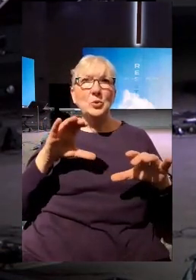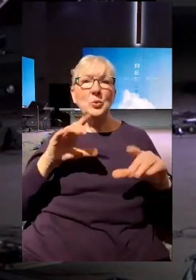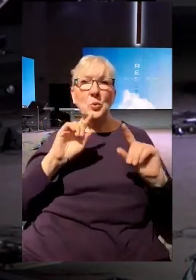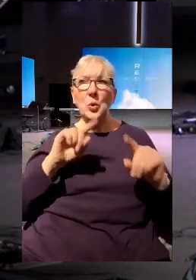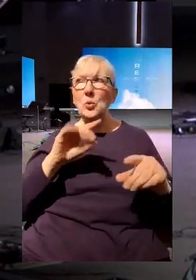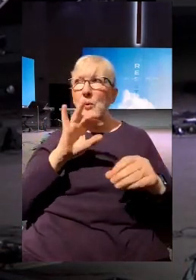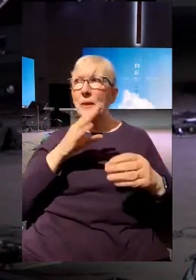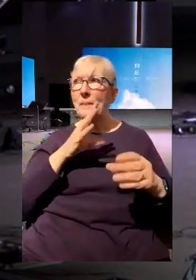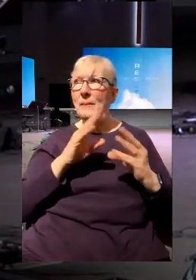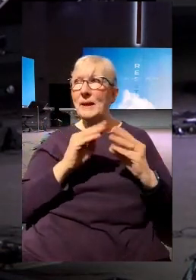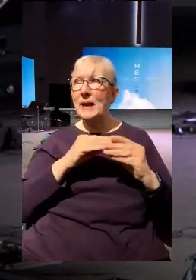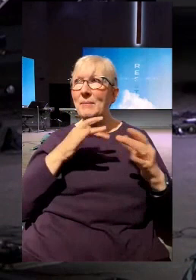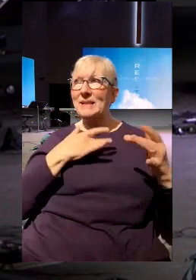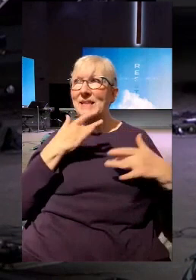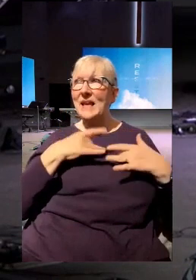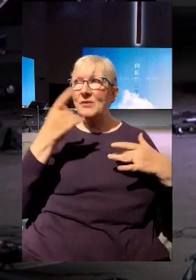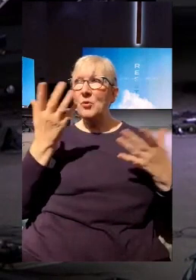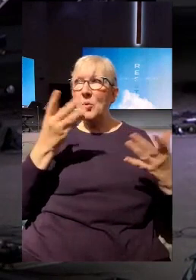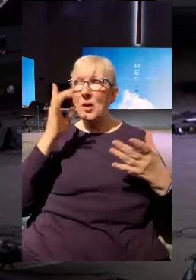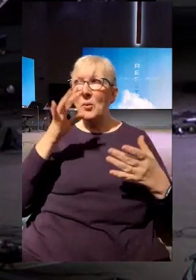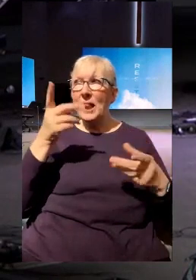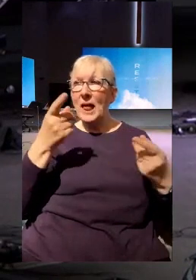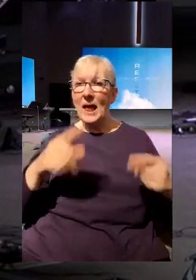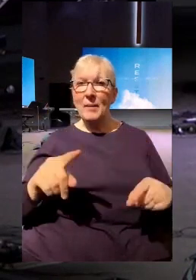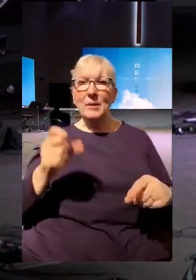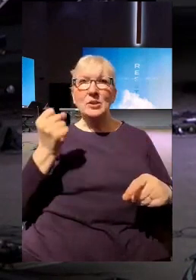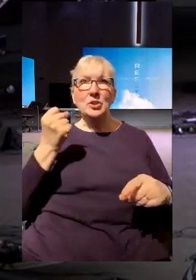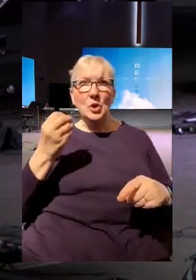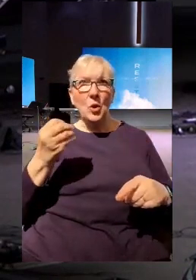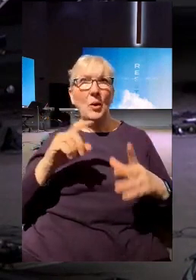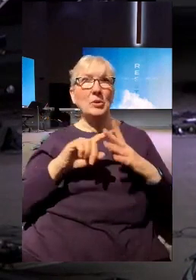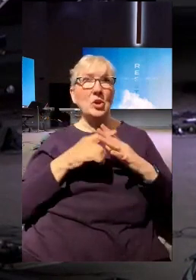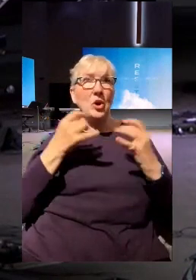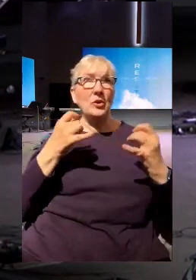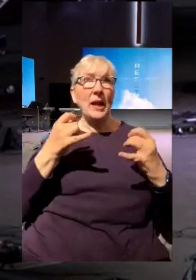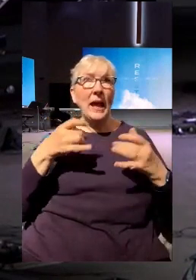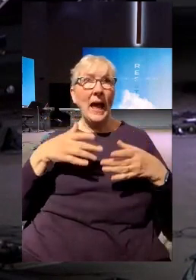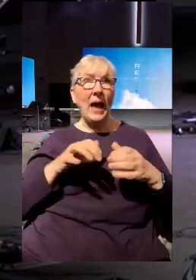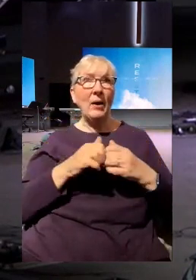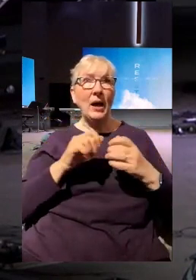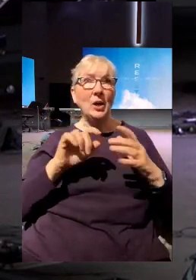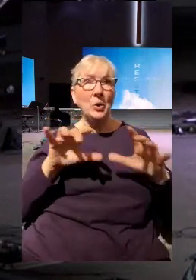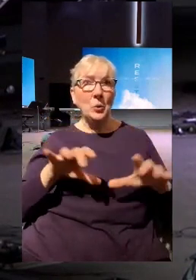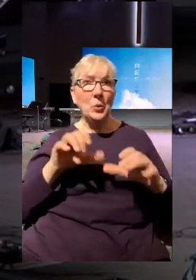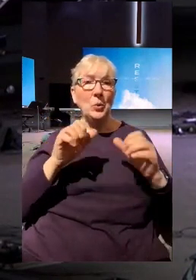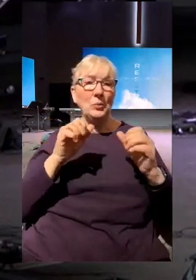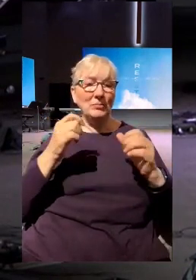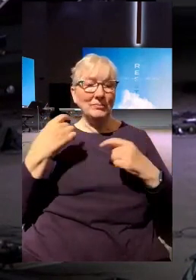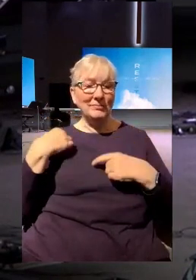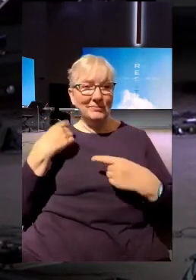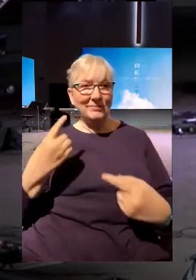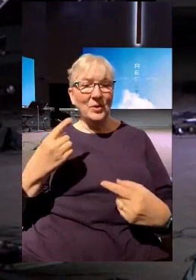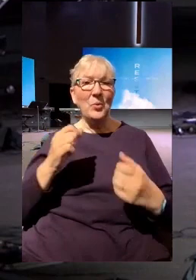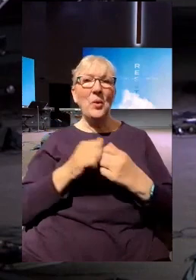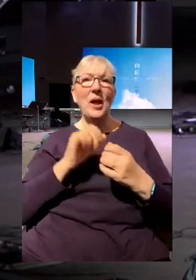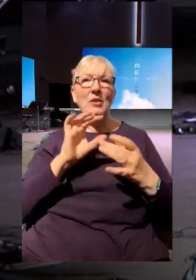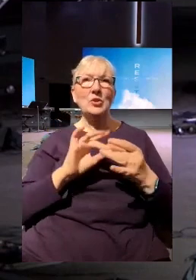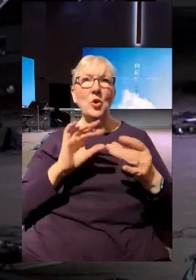So I'm going to start off today the way I always do, with a story. But before I start, I'd like to